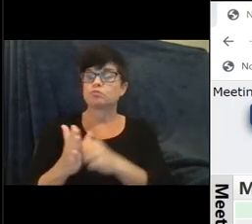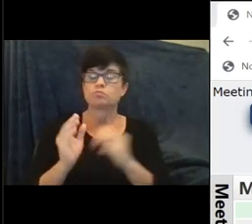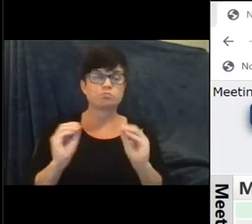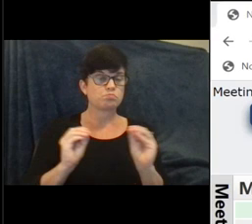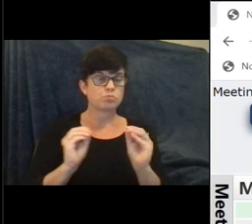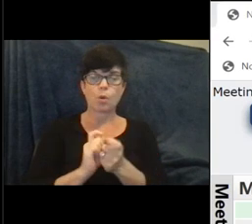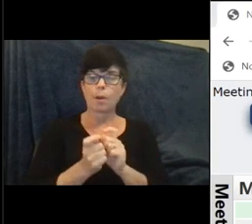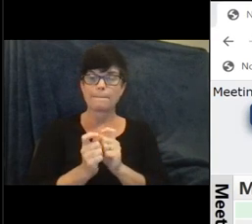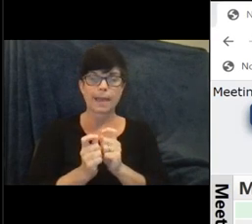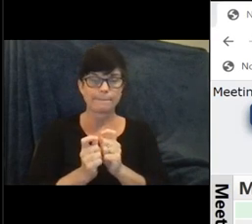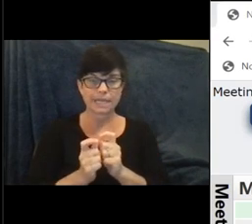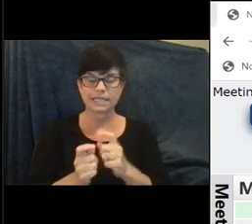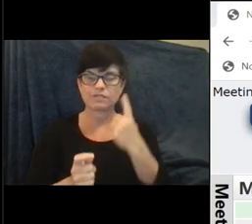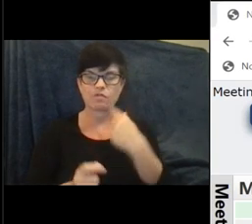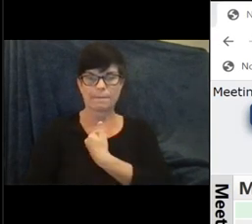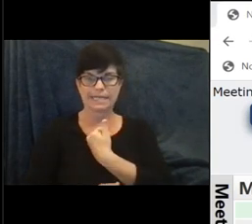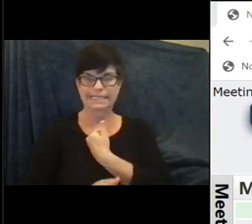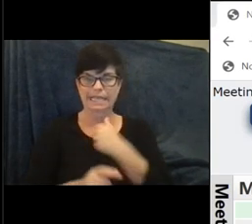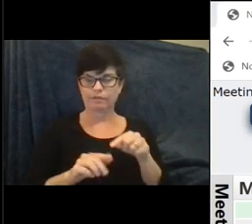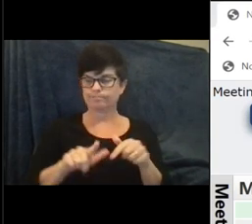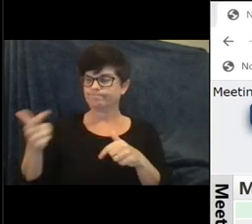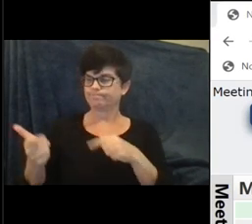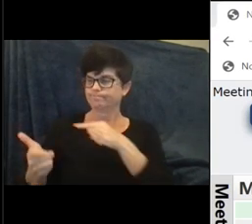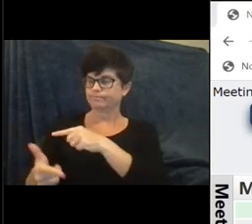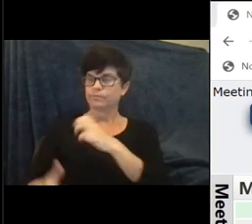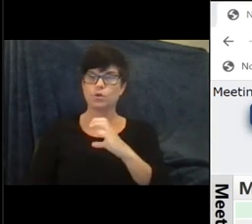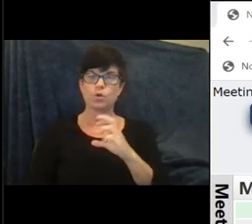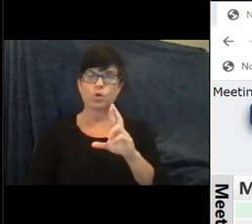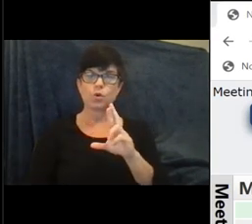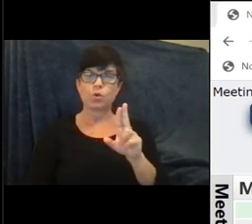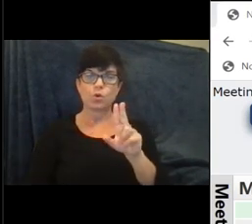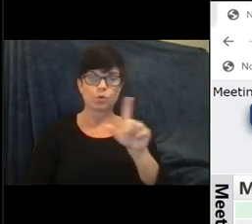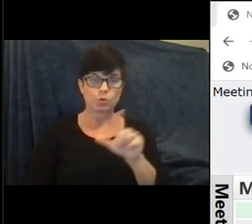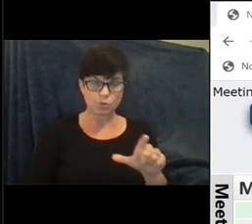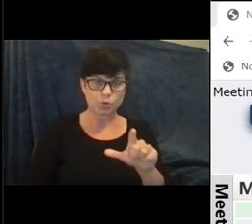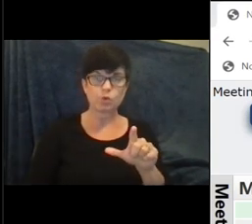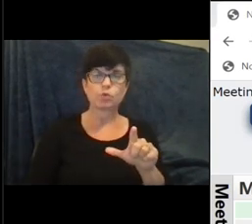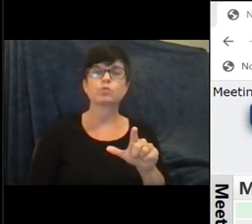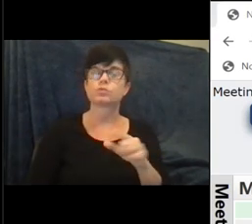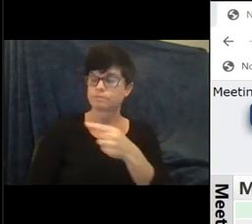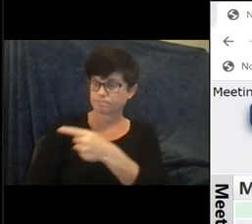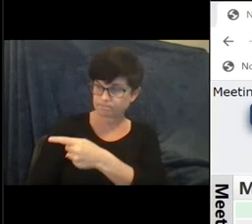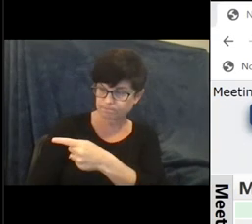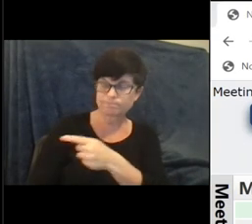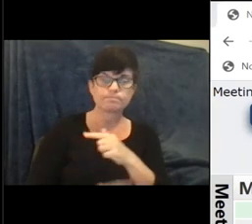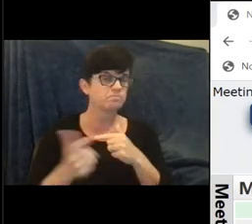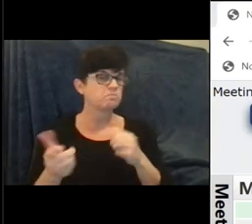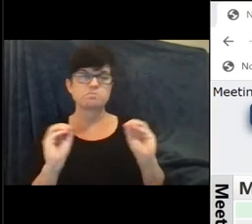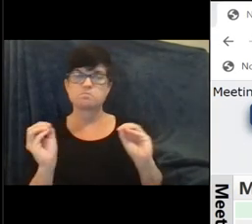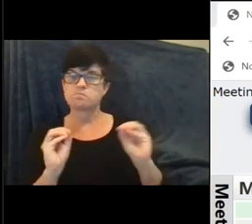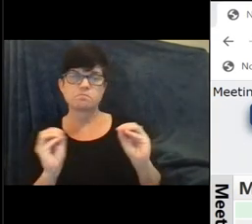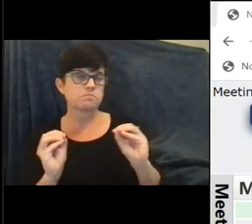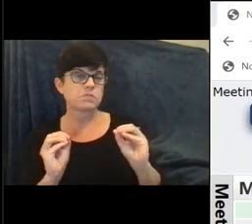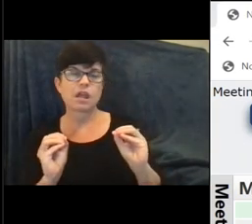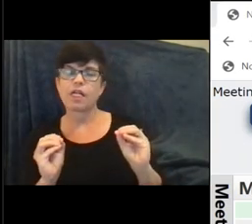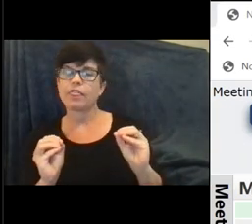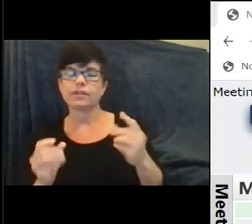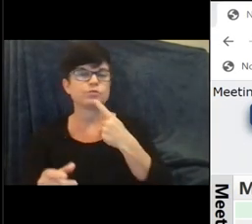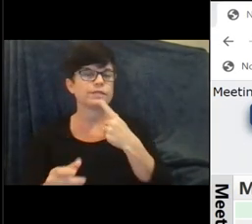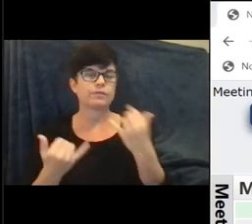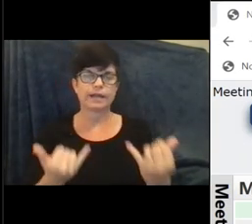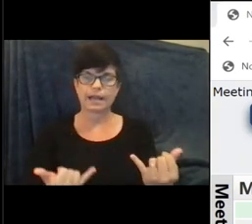myself. Let's begin on my right side with Board Member Cruz, followed by Vice Chair Turkin. Board Member Cruz. I have no disclosures at this time or amendments.